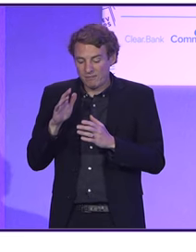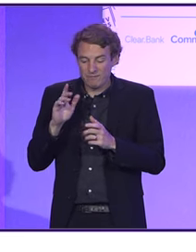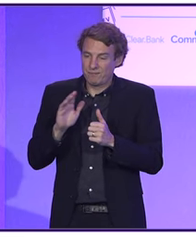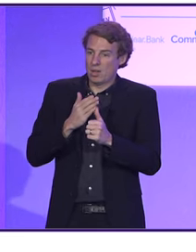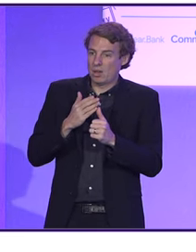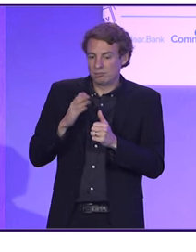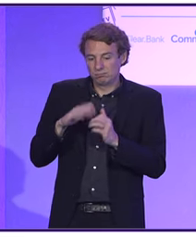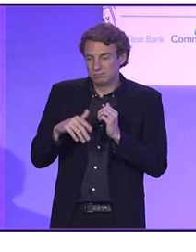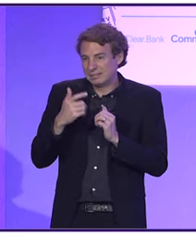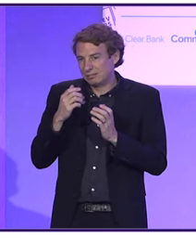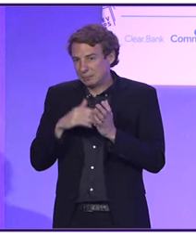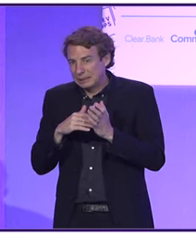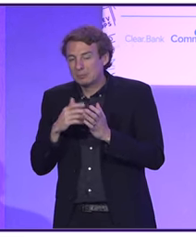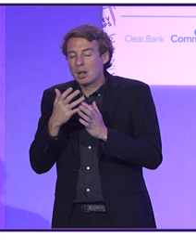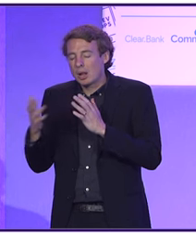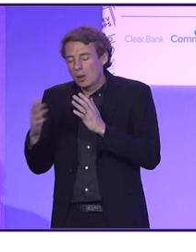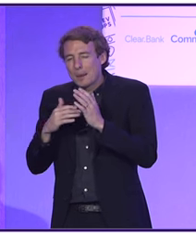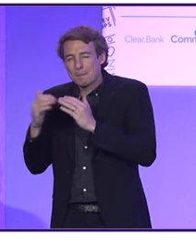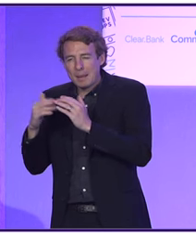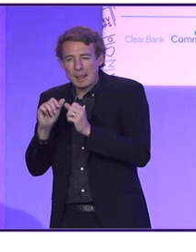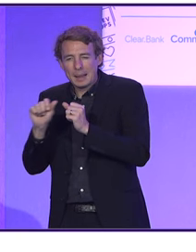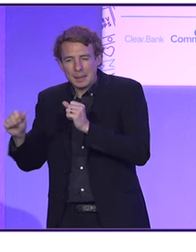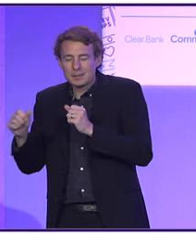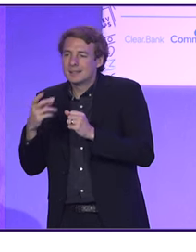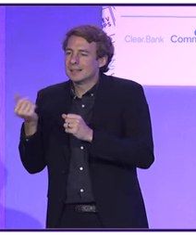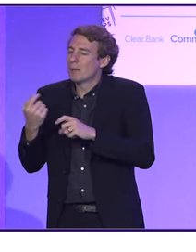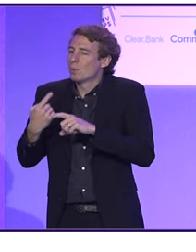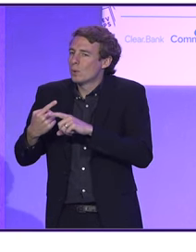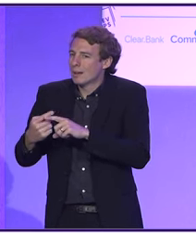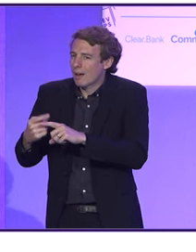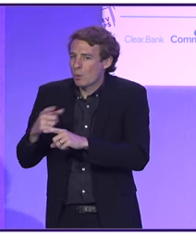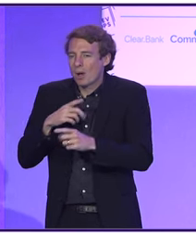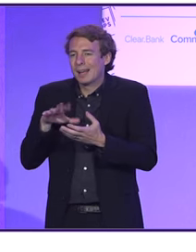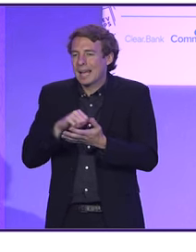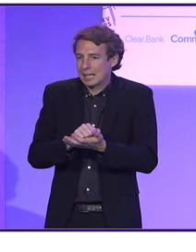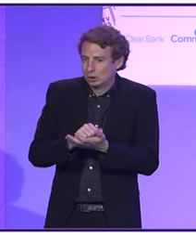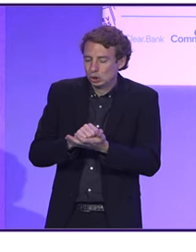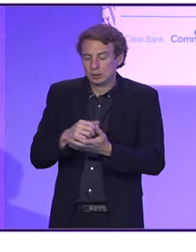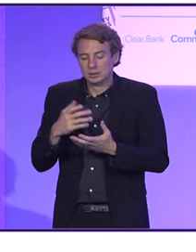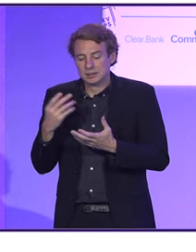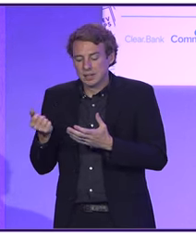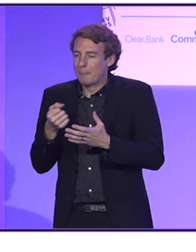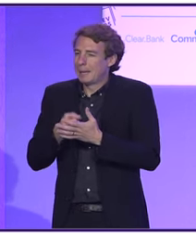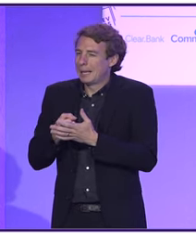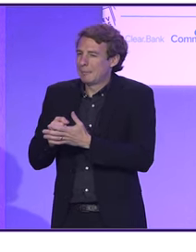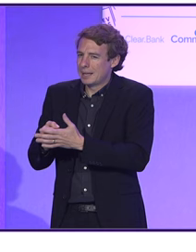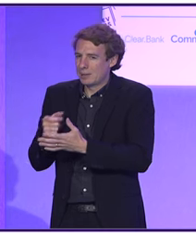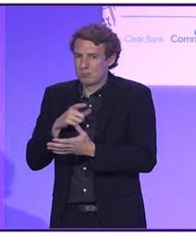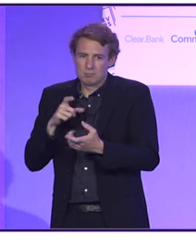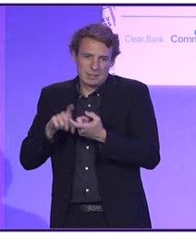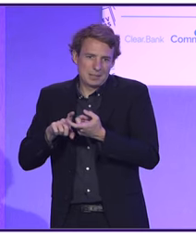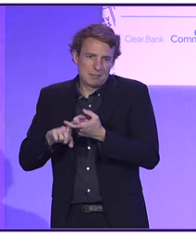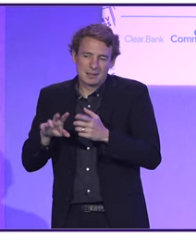a lot, but all the subsequent builds had some parts go quicker due to caching, but there were some limitations that were due to how Bitbucket